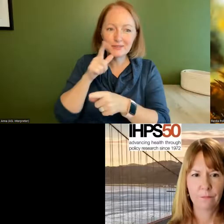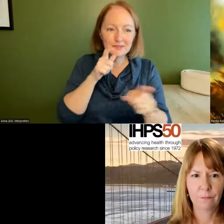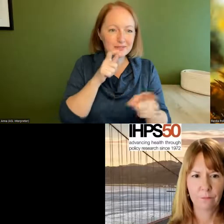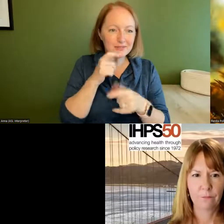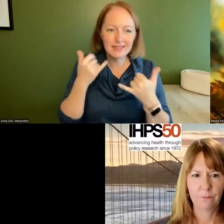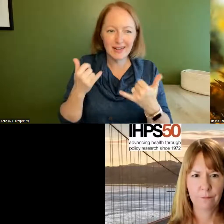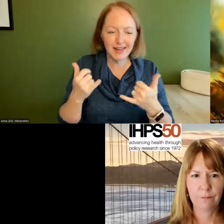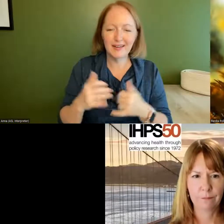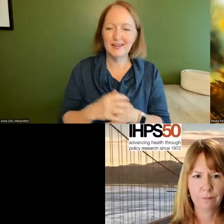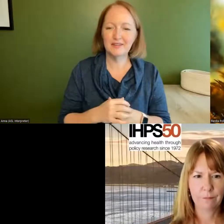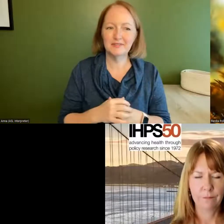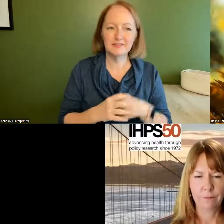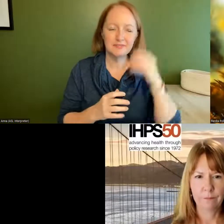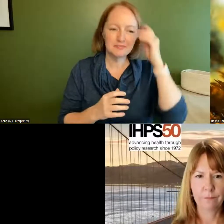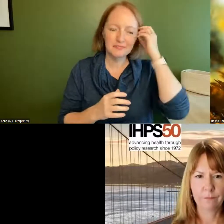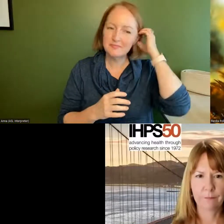now.